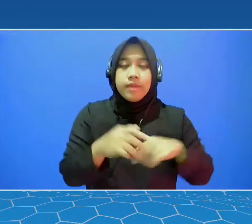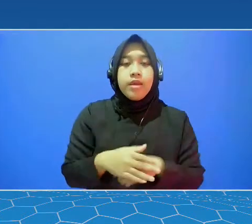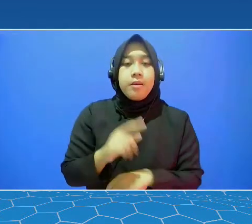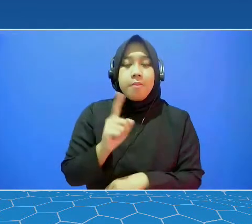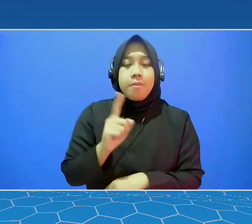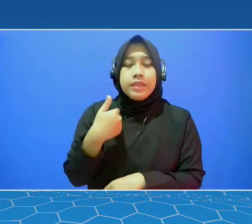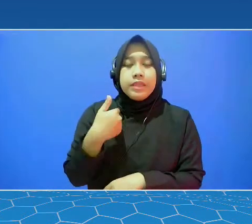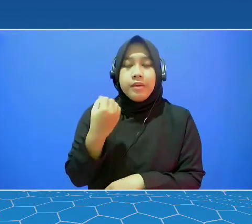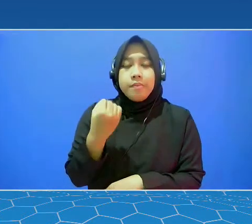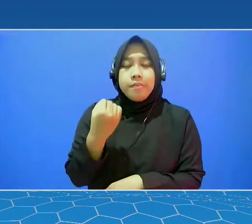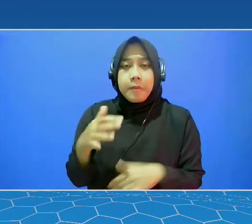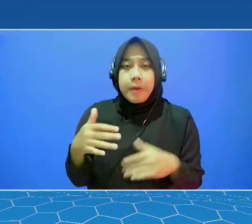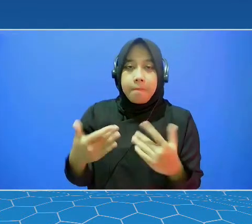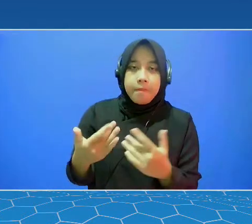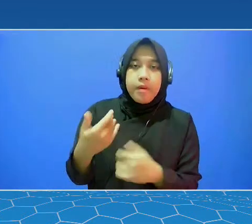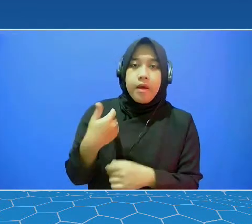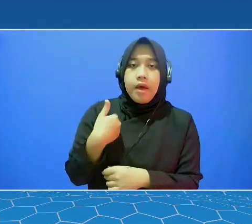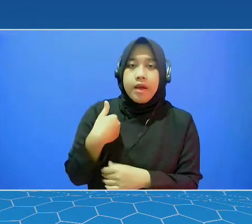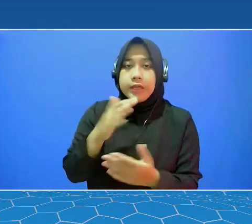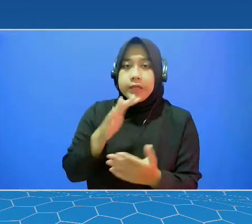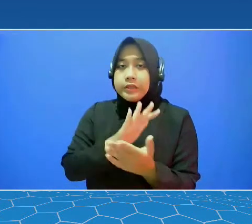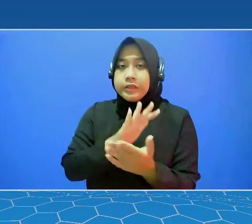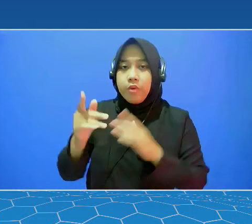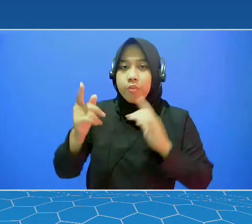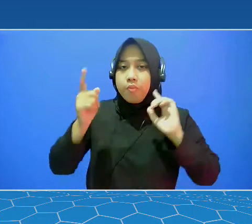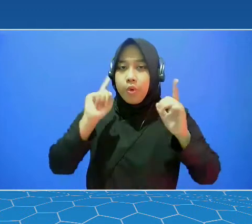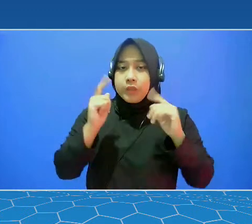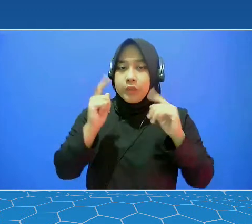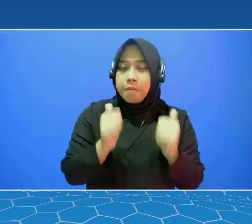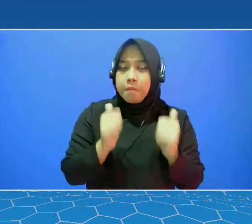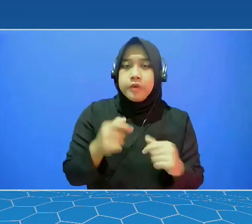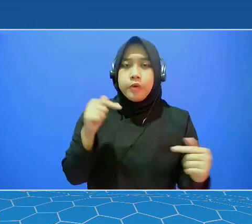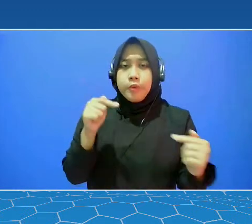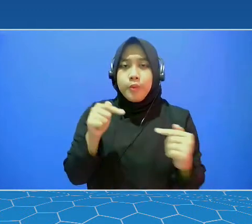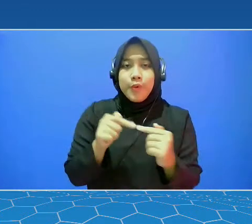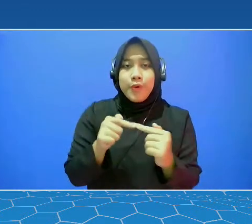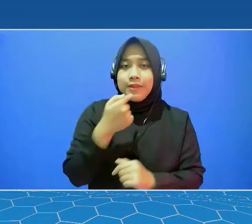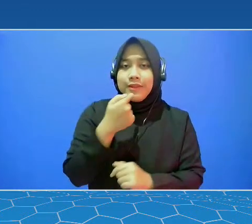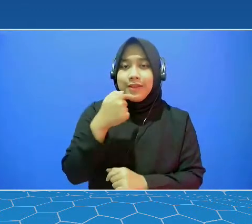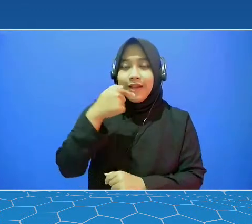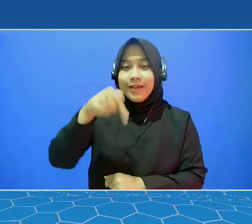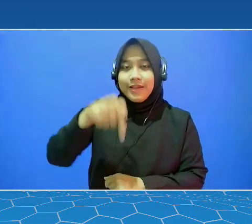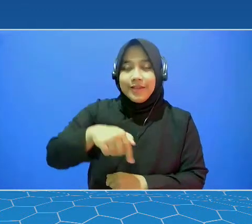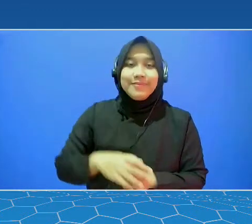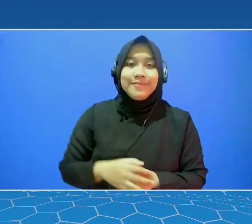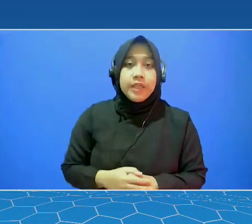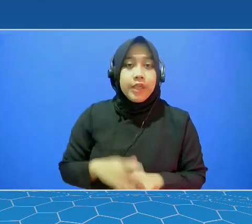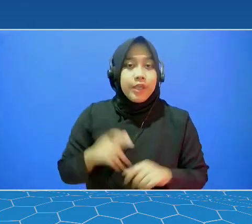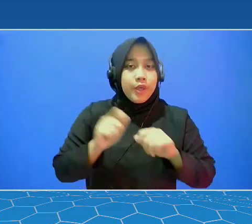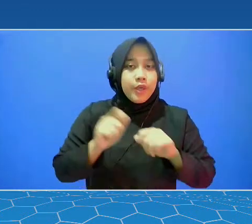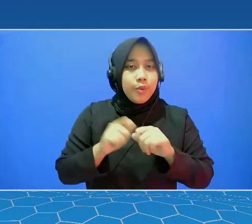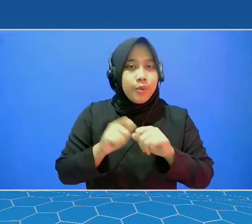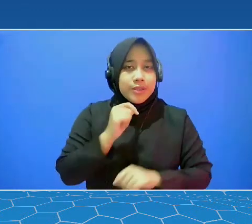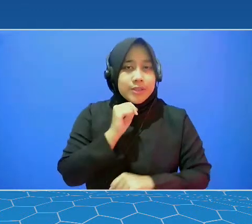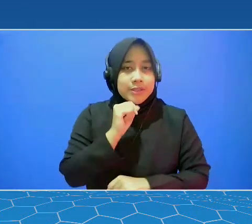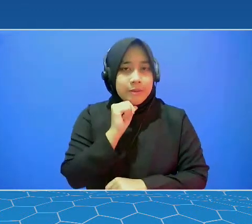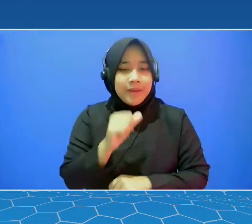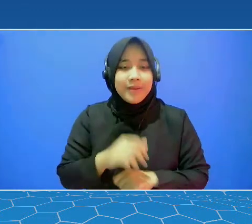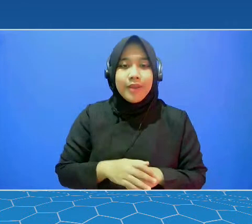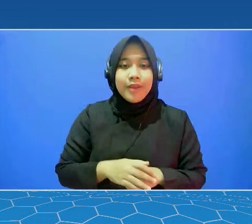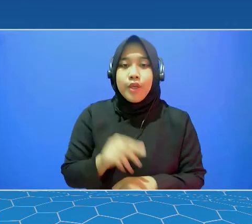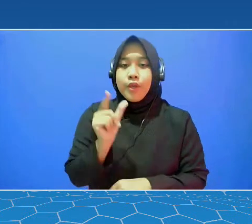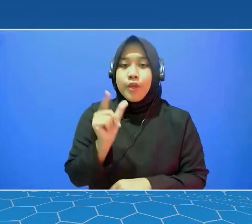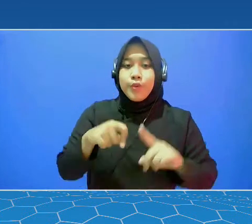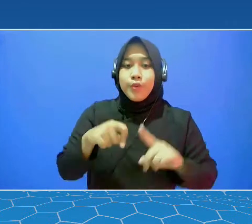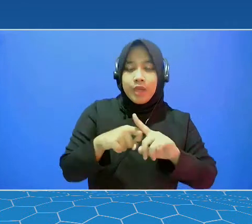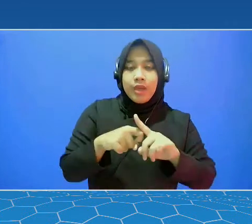behind this. The G7 this year, which was hosted by the UK, will create a stronger global health system to protect us from future pandemics.